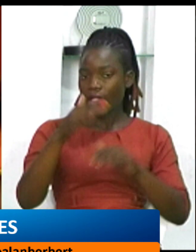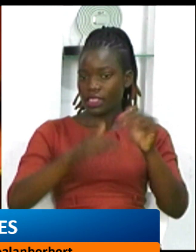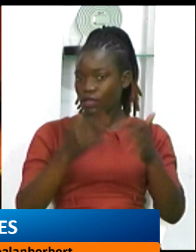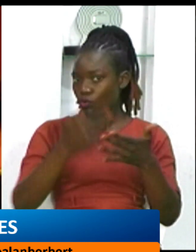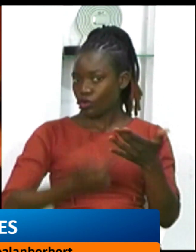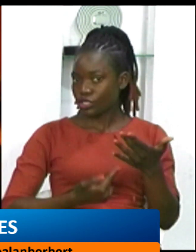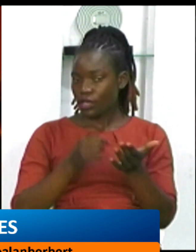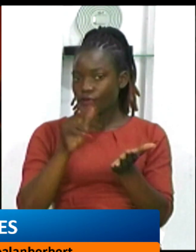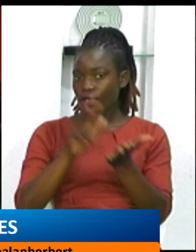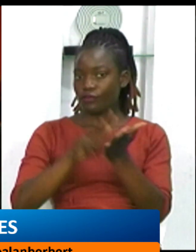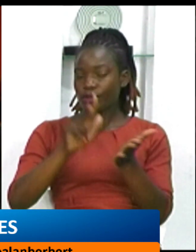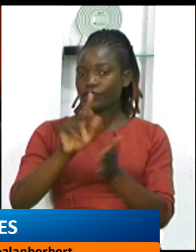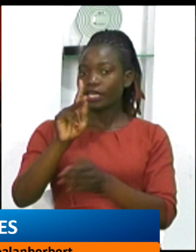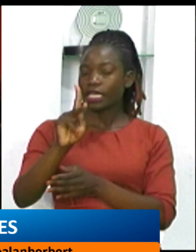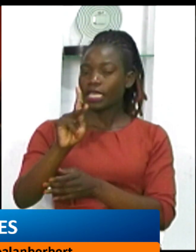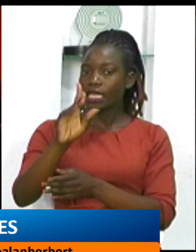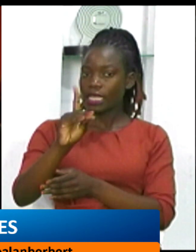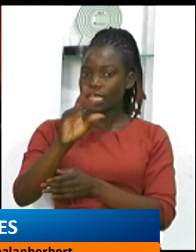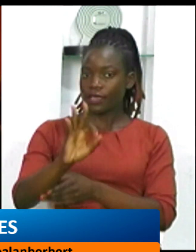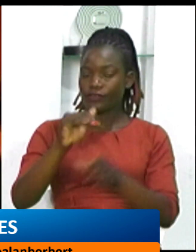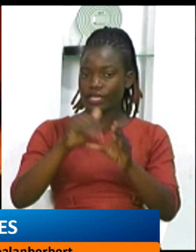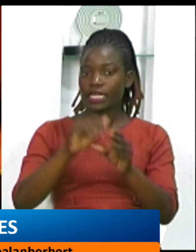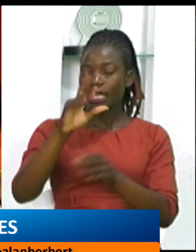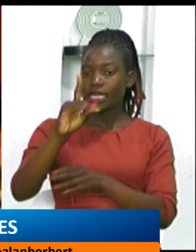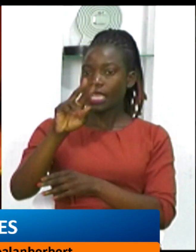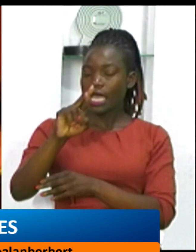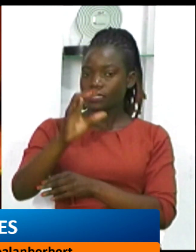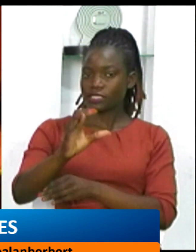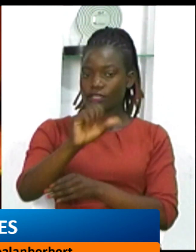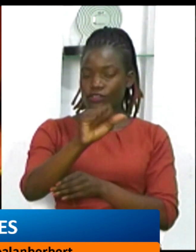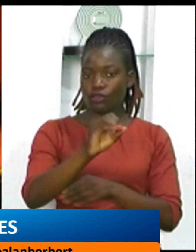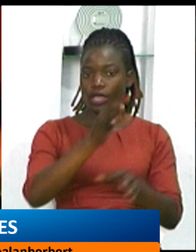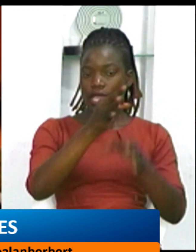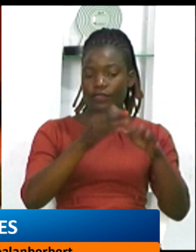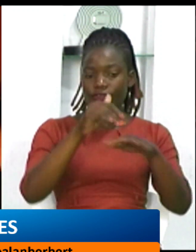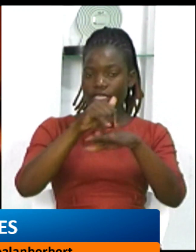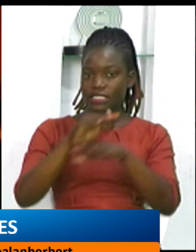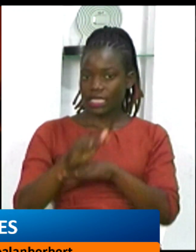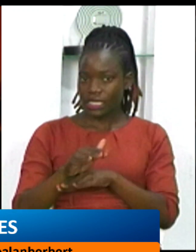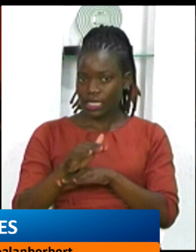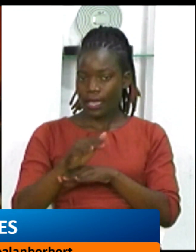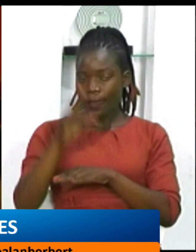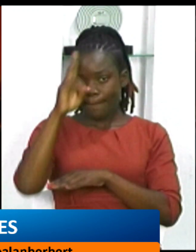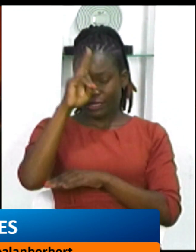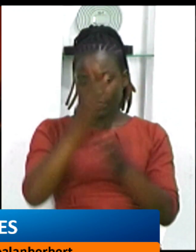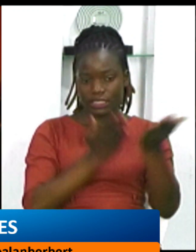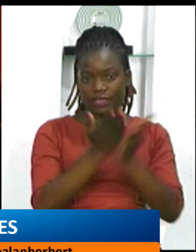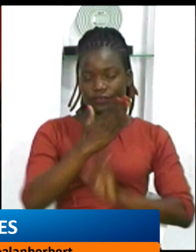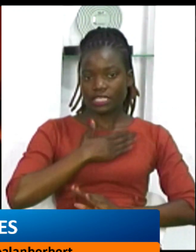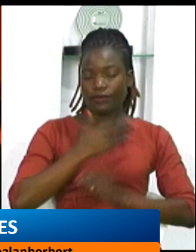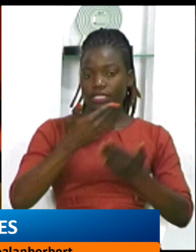for the Kenya Defense Forces in the DRC. Therefore, if we are deploying our police service to